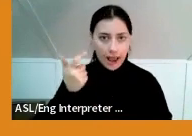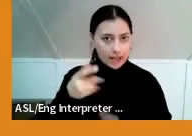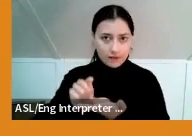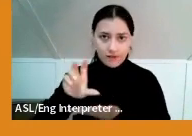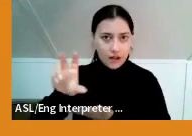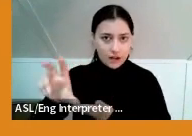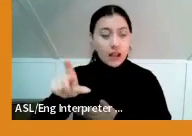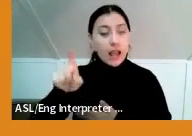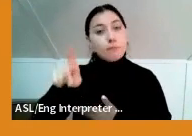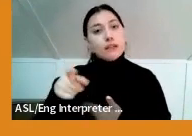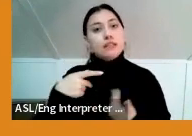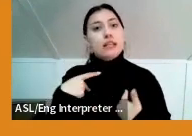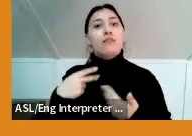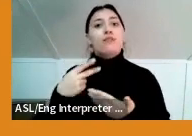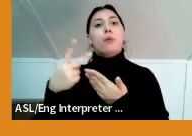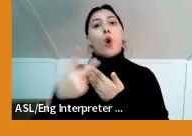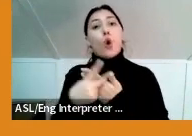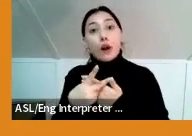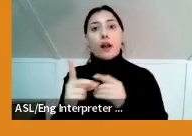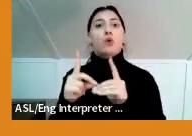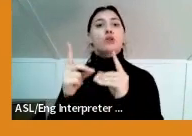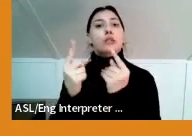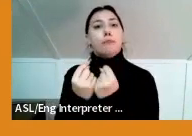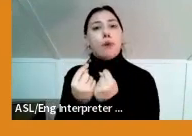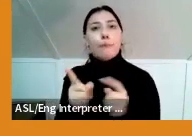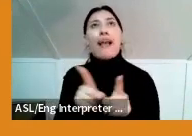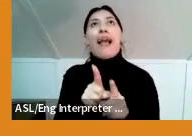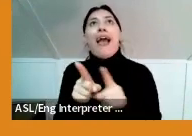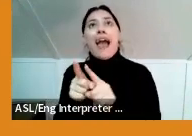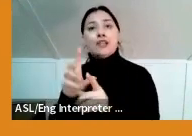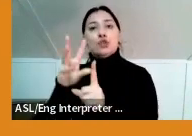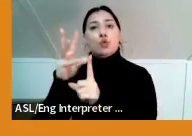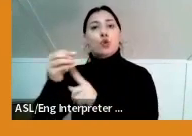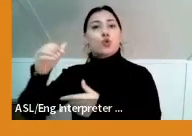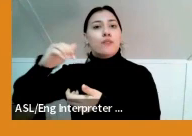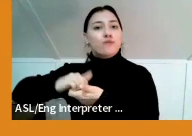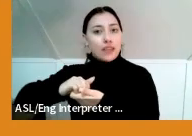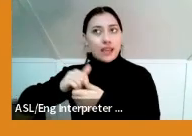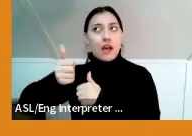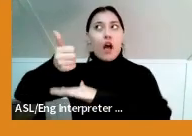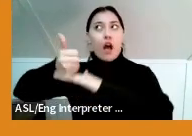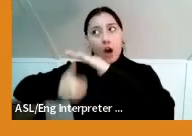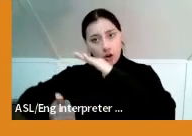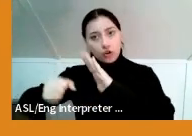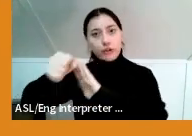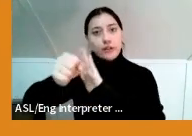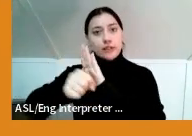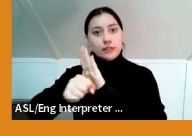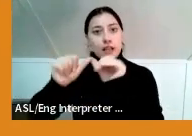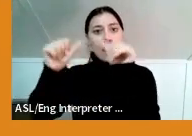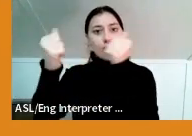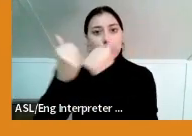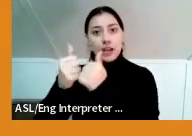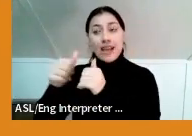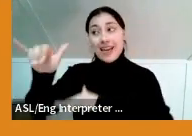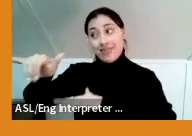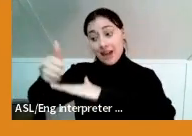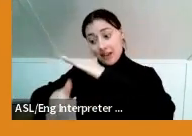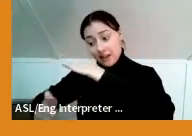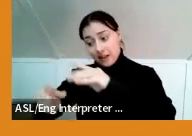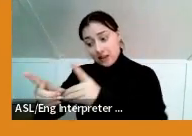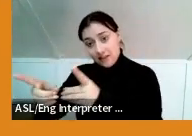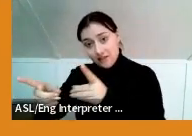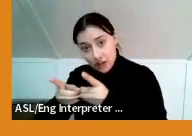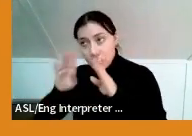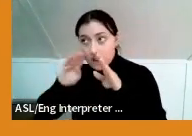be a program or department as a cultural affiliate of the state agency who is purely dedicated. Their primary mission or purpose